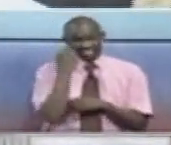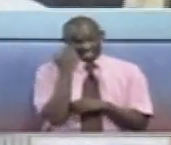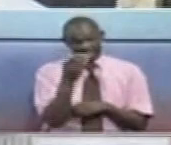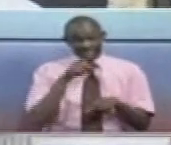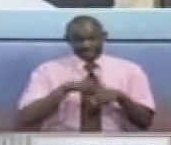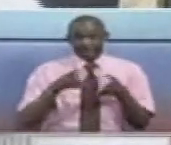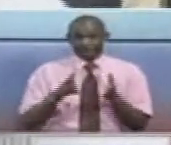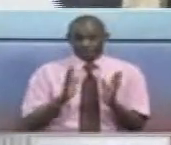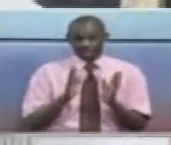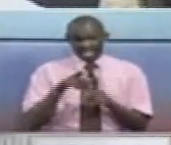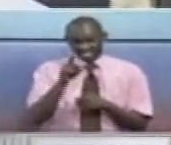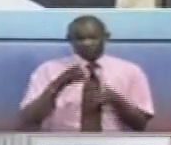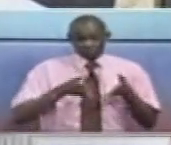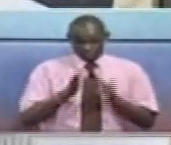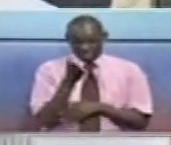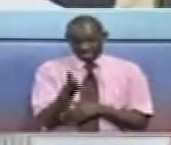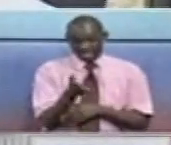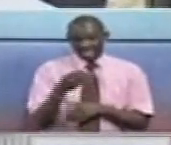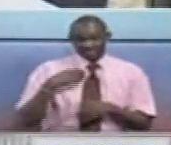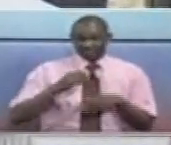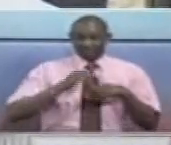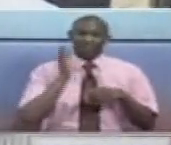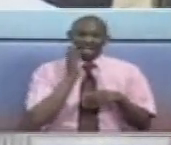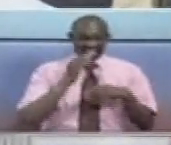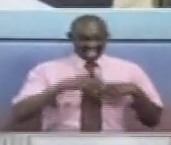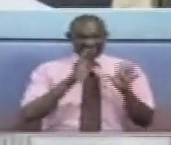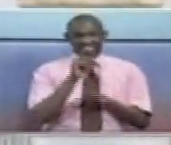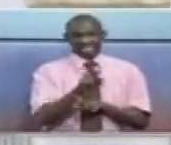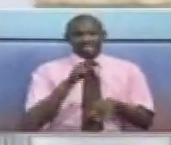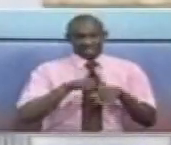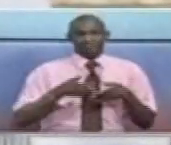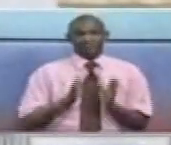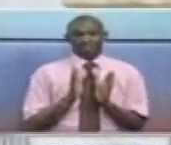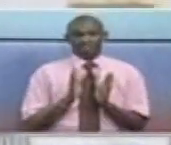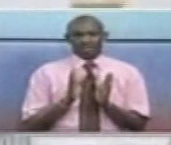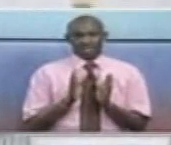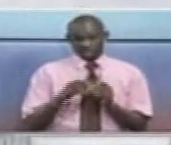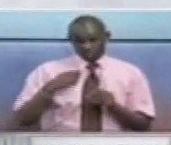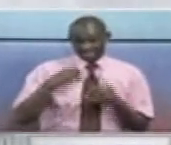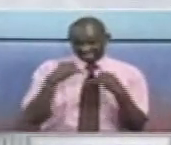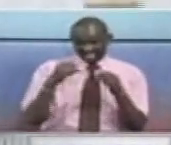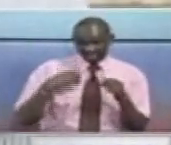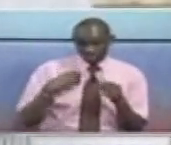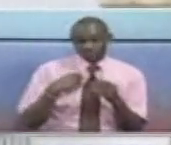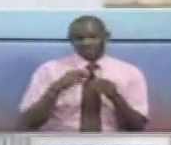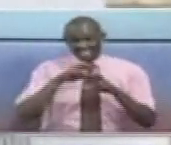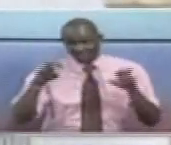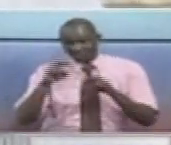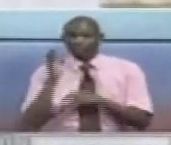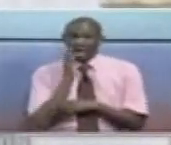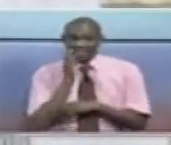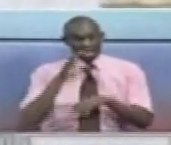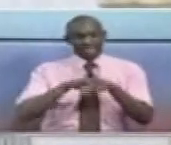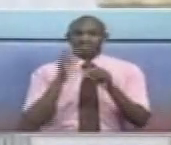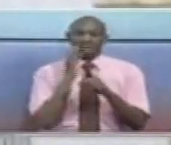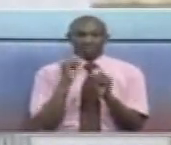birth. Frida was born here and was abandoned by her mother shortly after her birth. So we tried to trace the mother. We never got